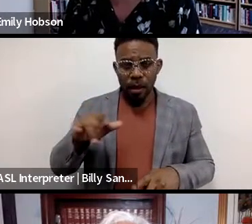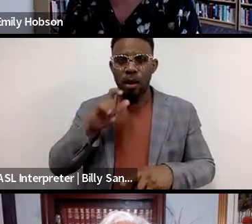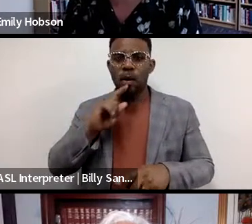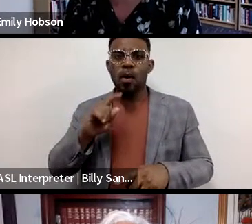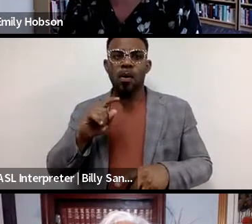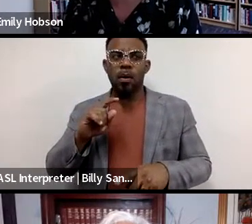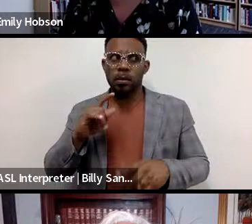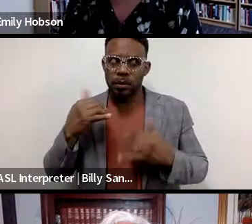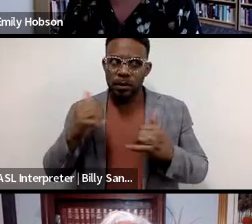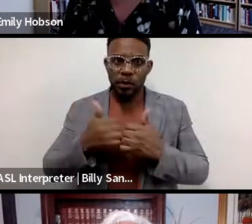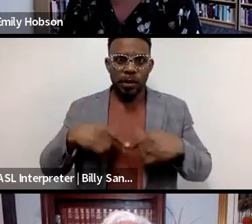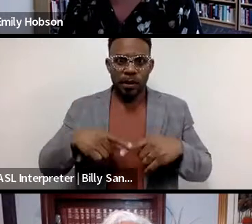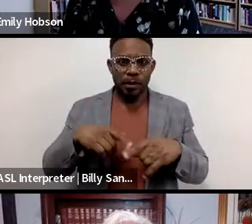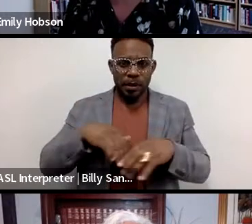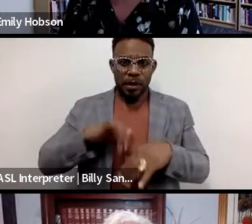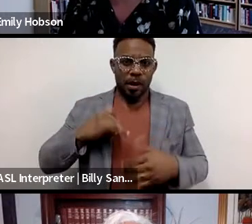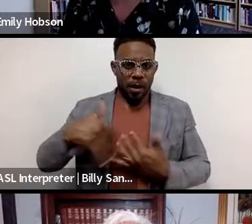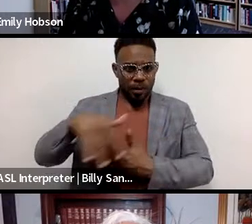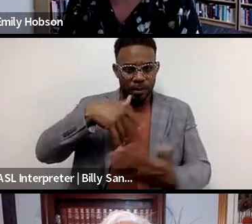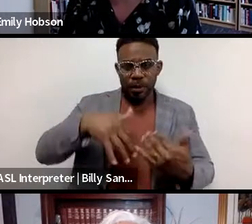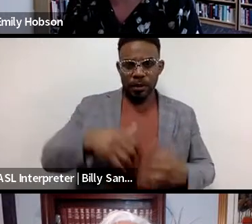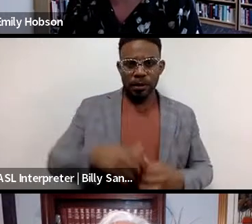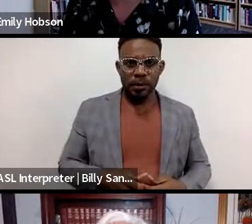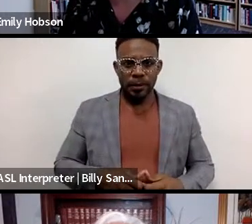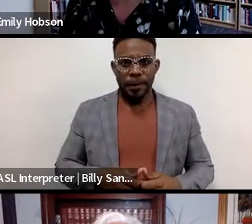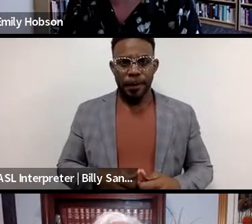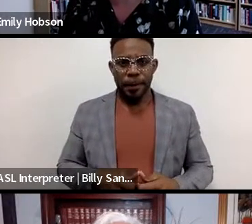still with us in our midst.